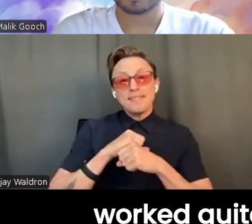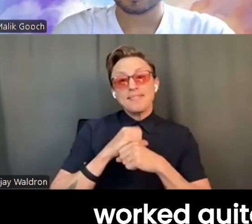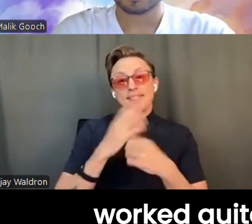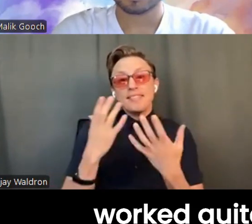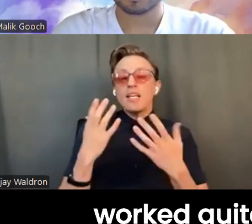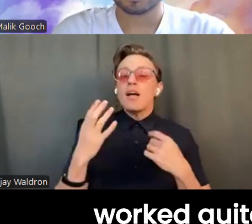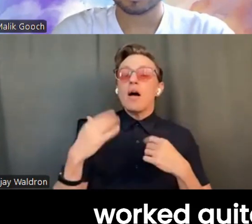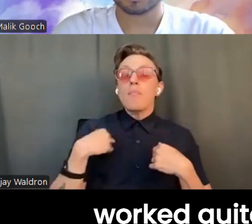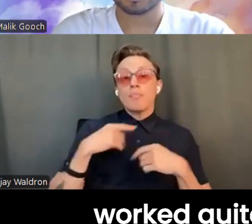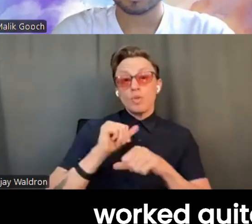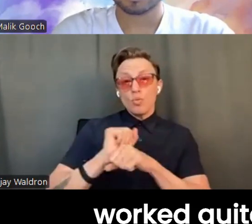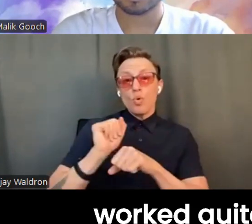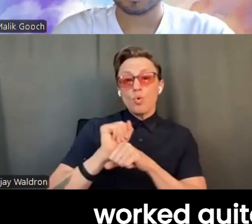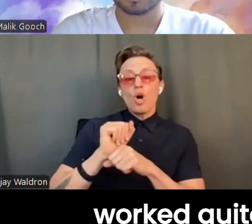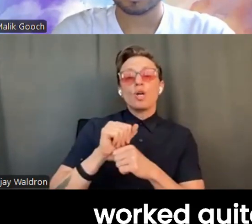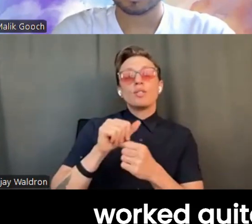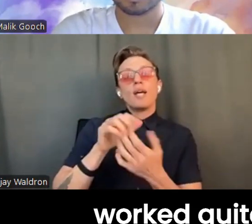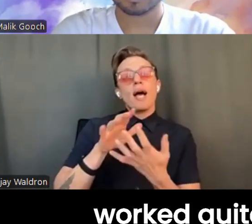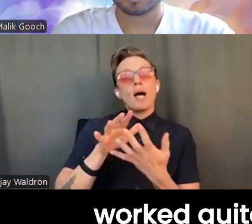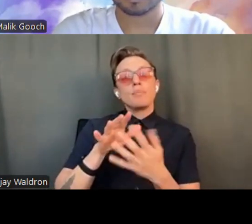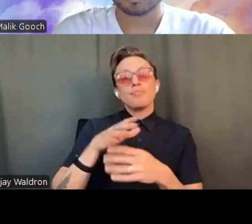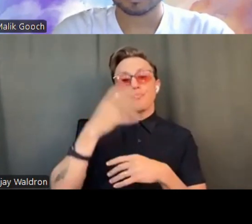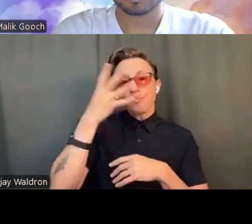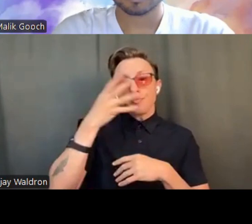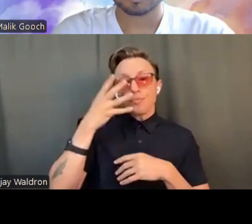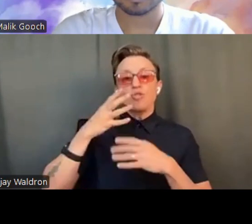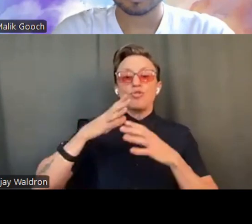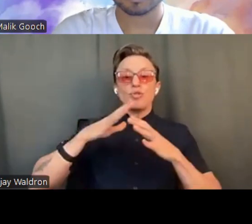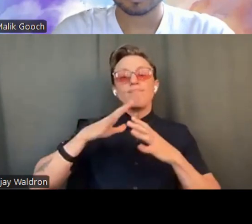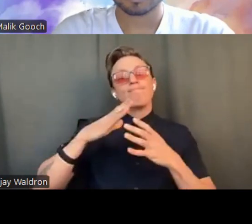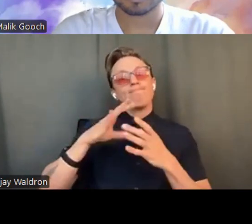worked quite a bit in immigration spaces and with